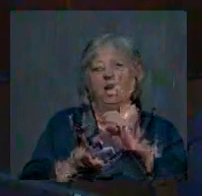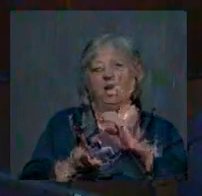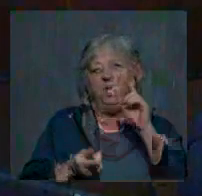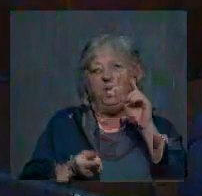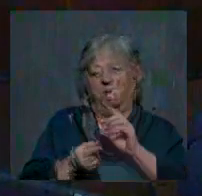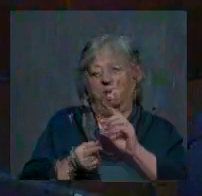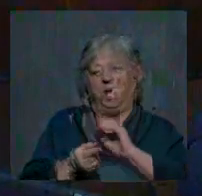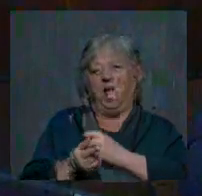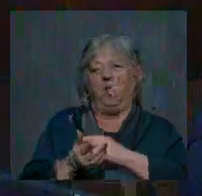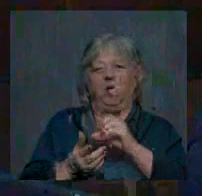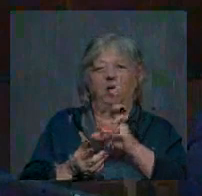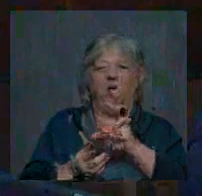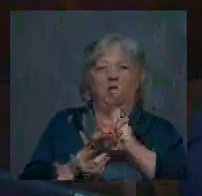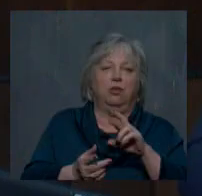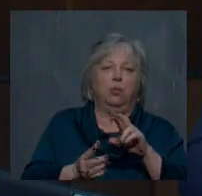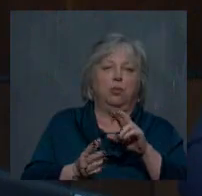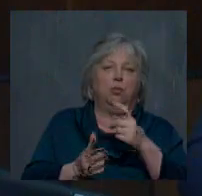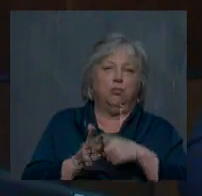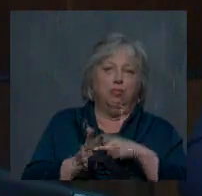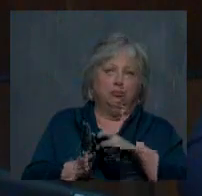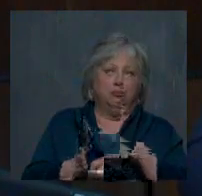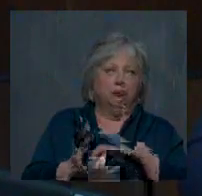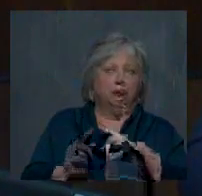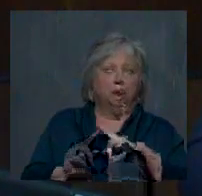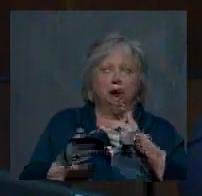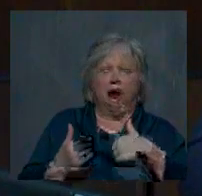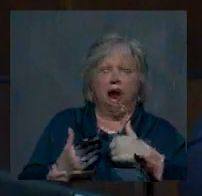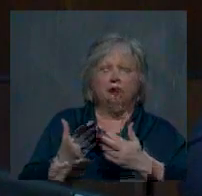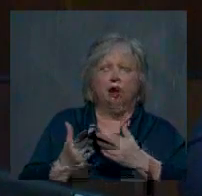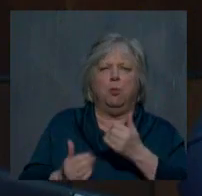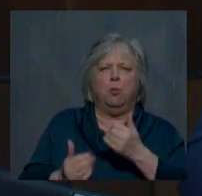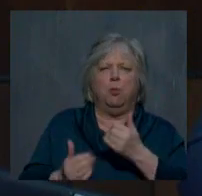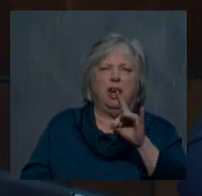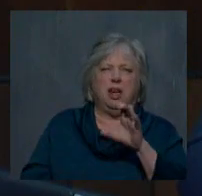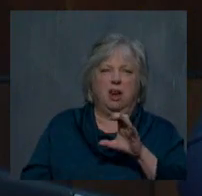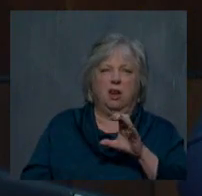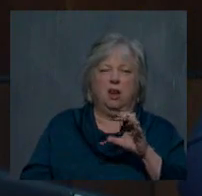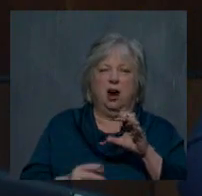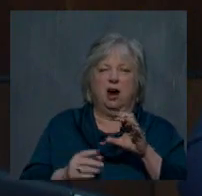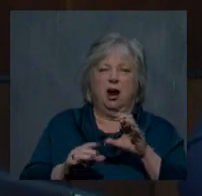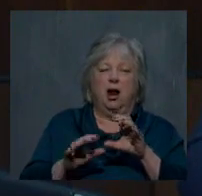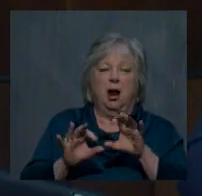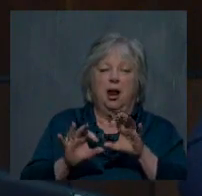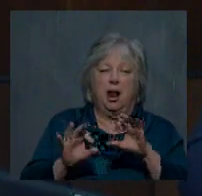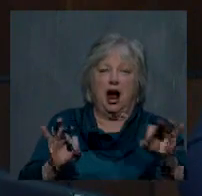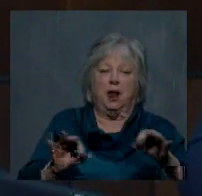our customers. So, but to have 1,800